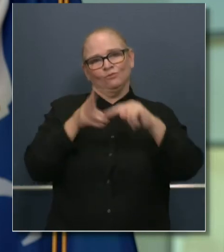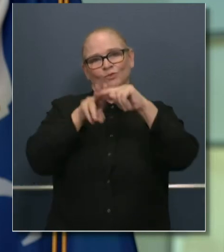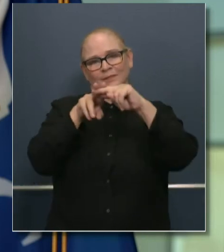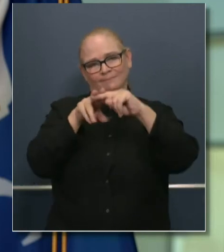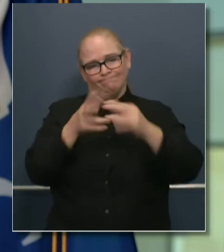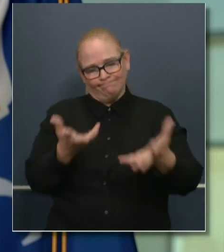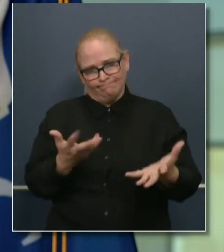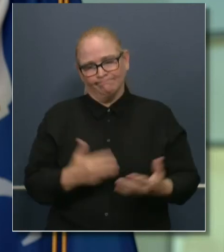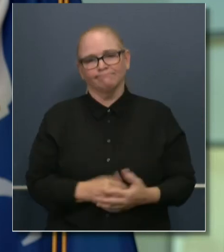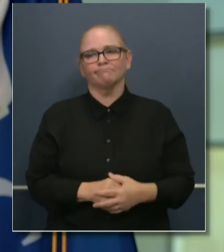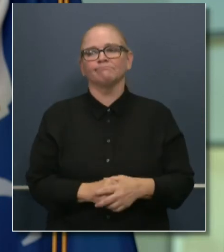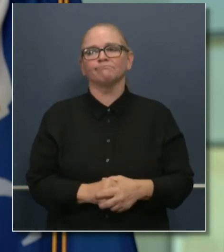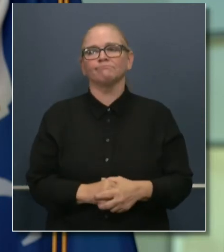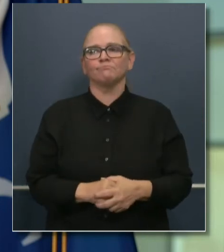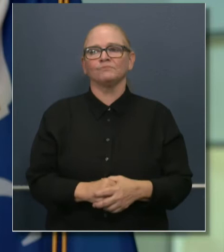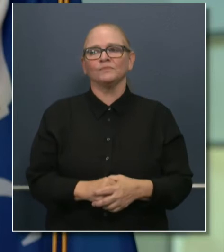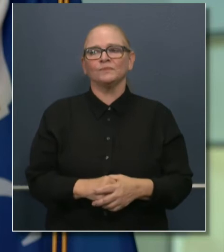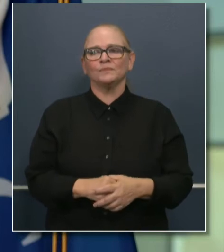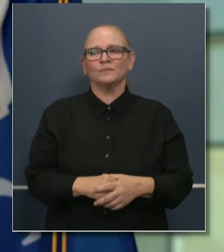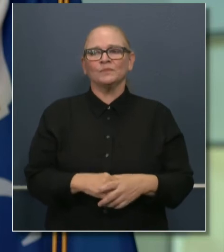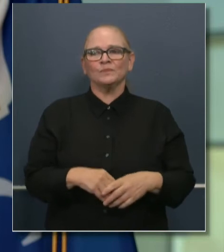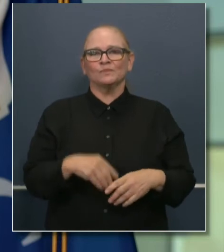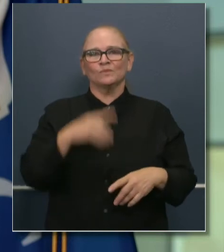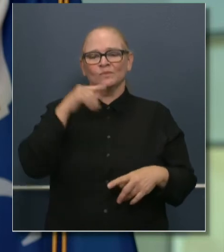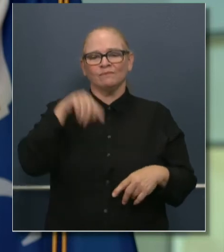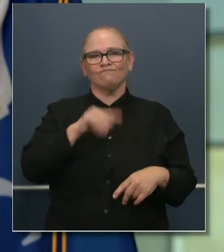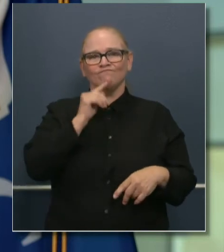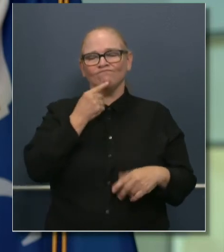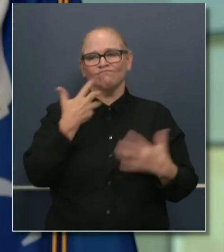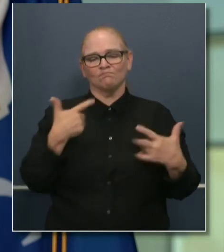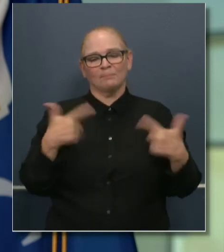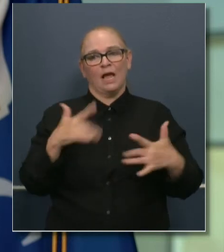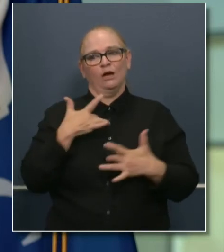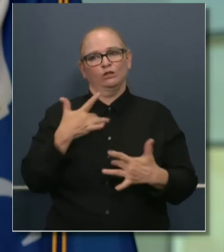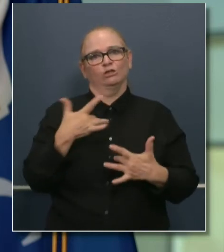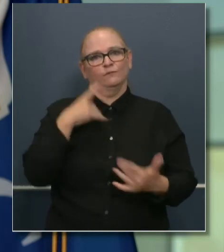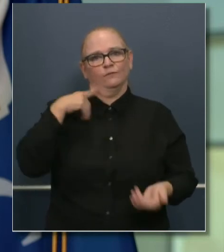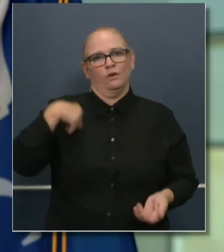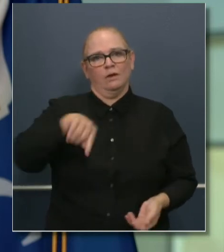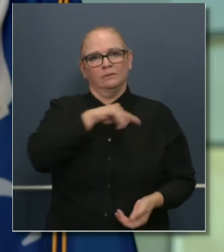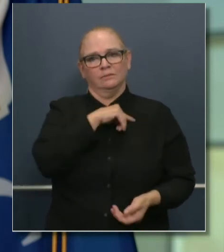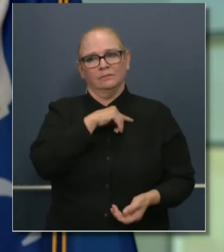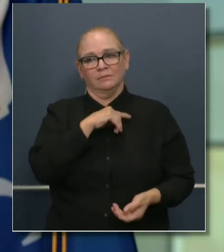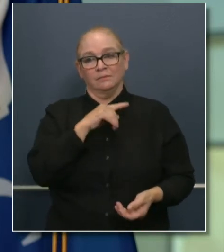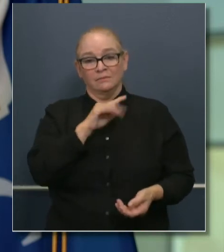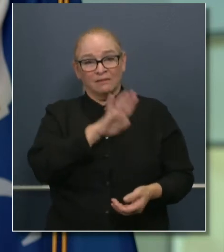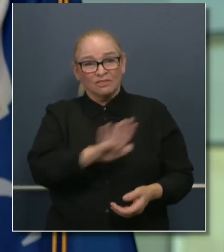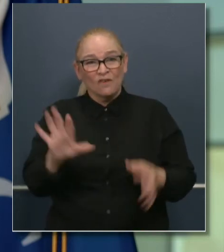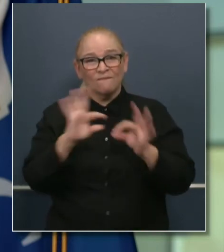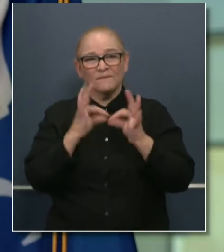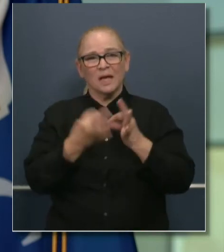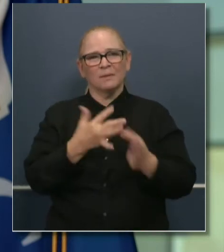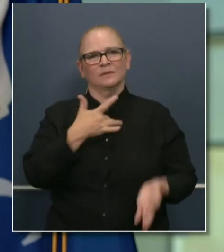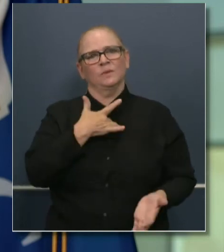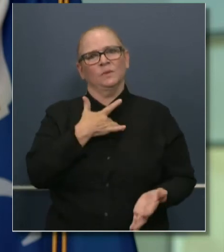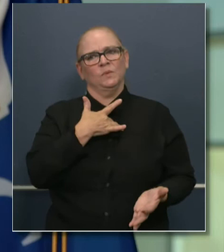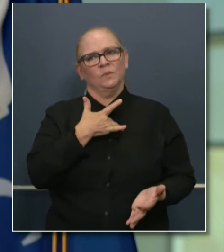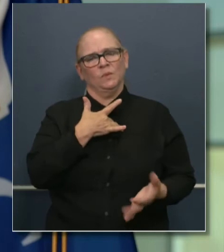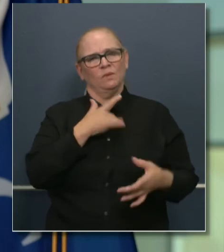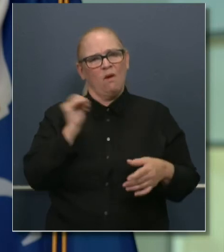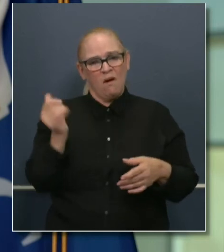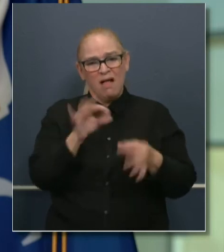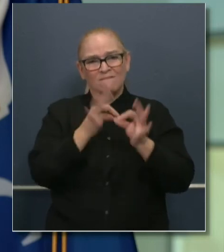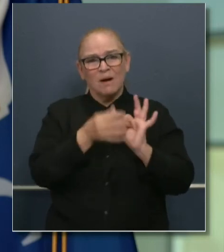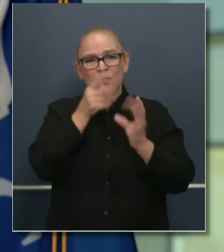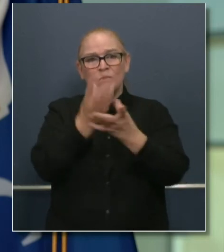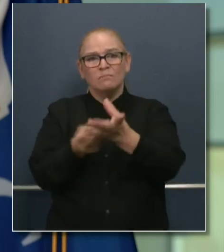again, for us is a point of obvious concern, and for the family members, each and every life lost is devastating, and our